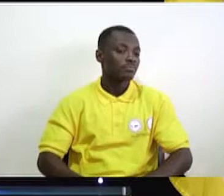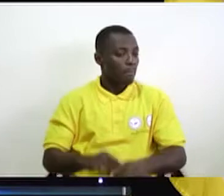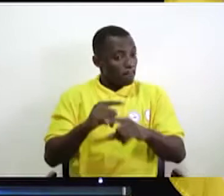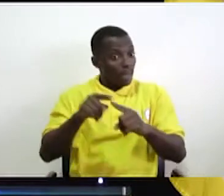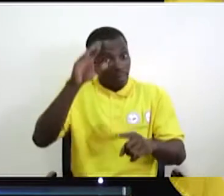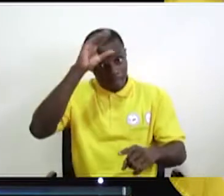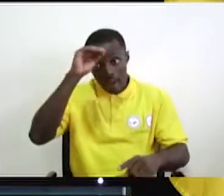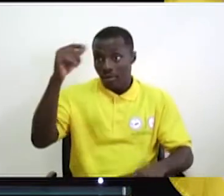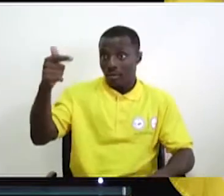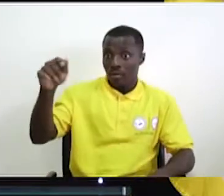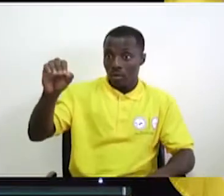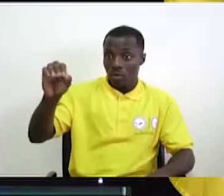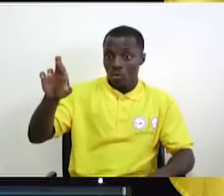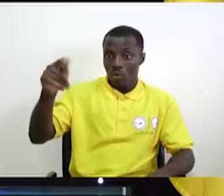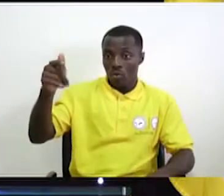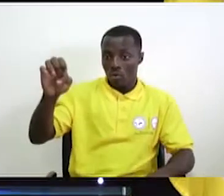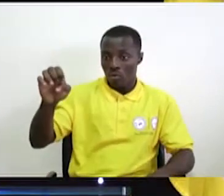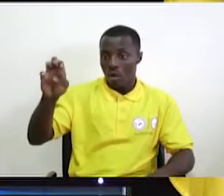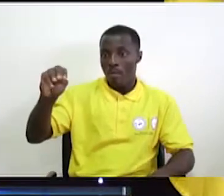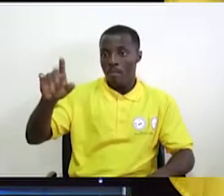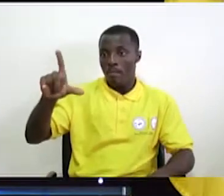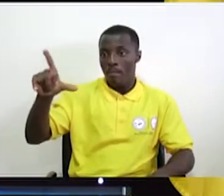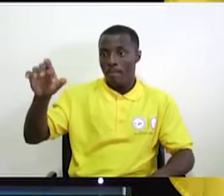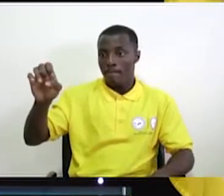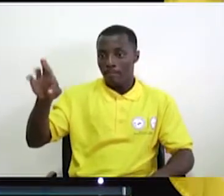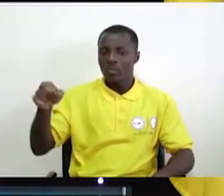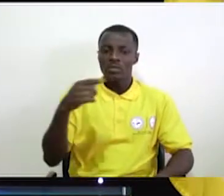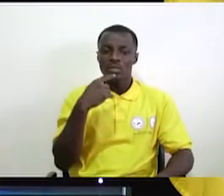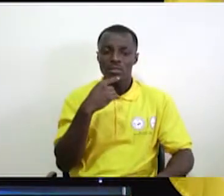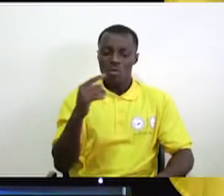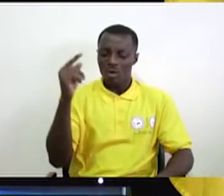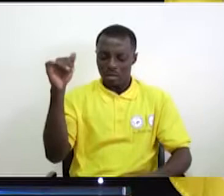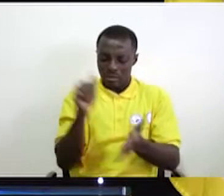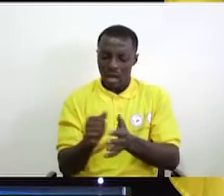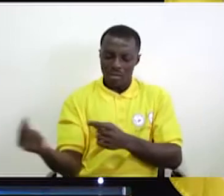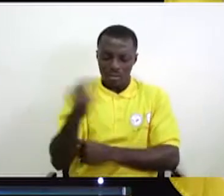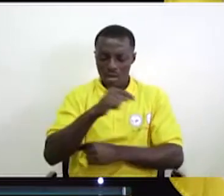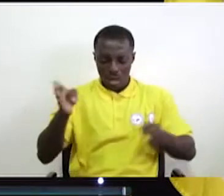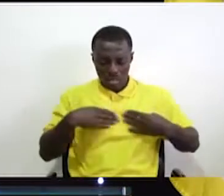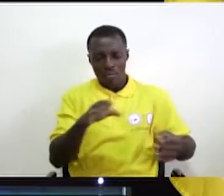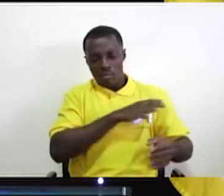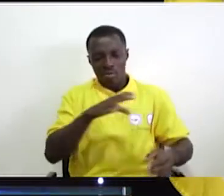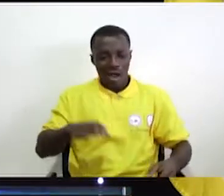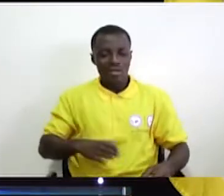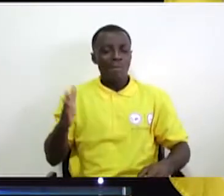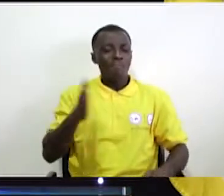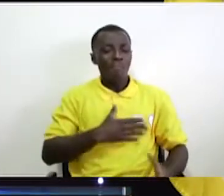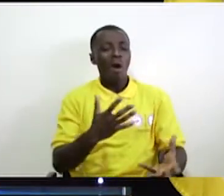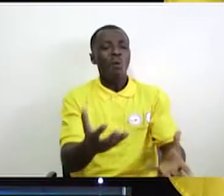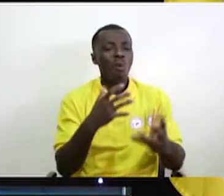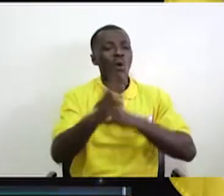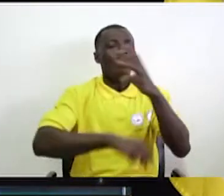died, utterly died, died to George Muller. Me woo ma George Muller. His opinions,